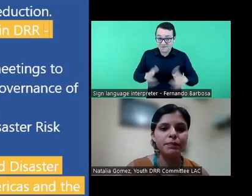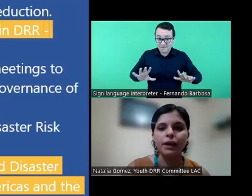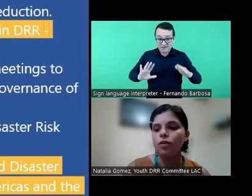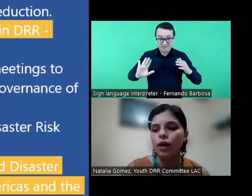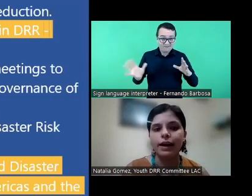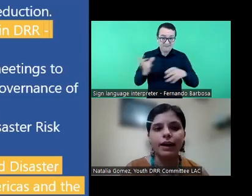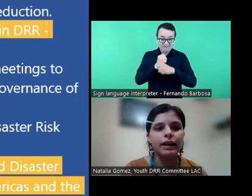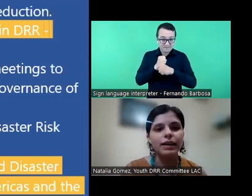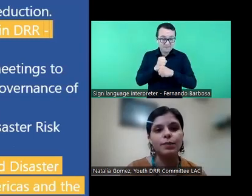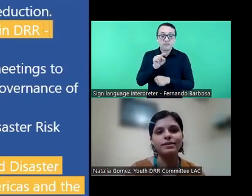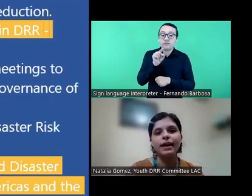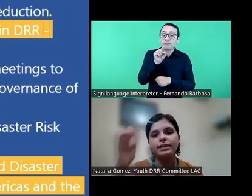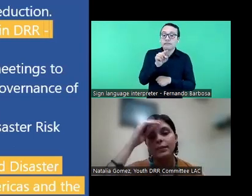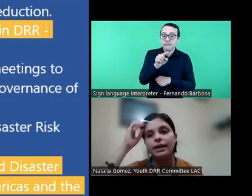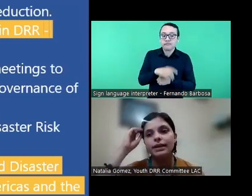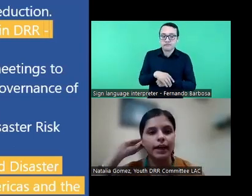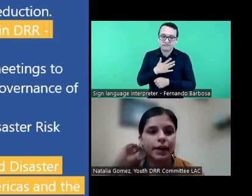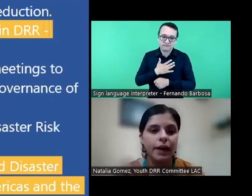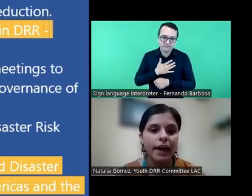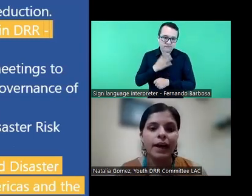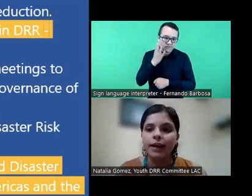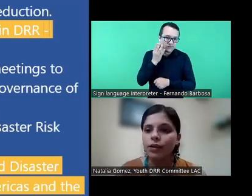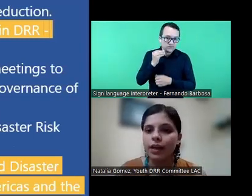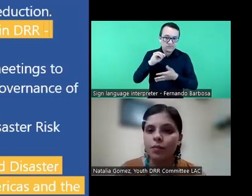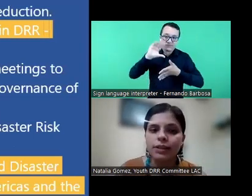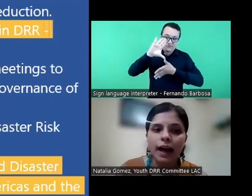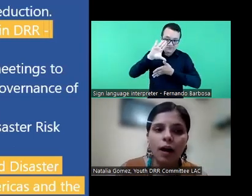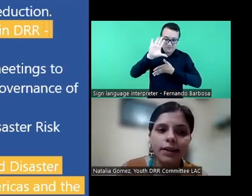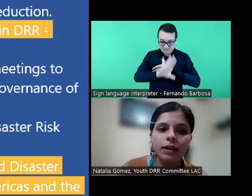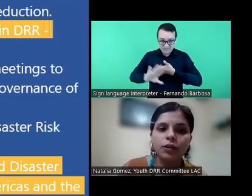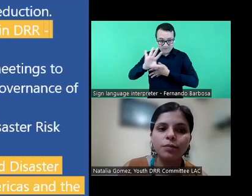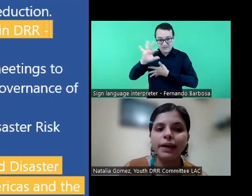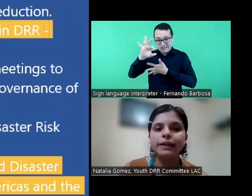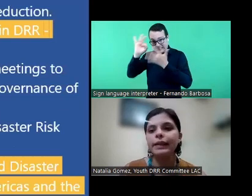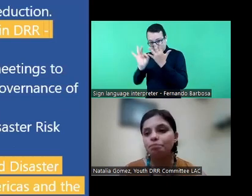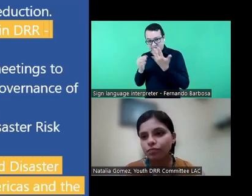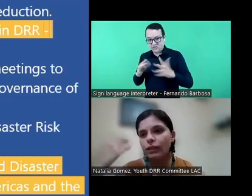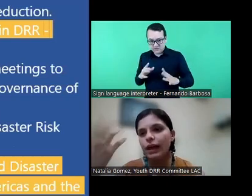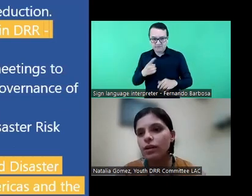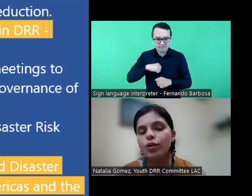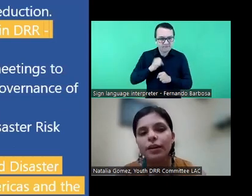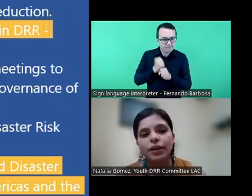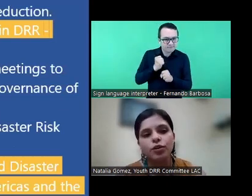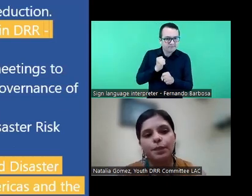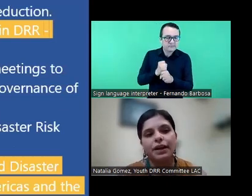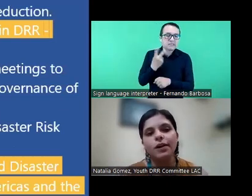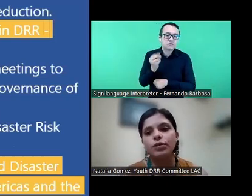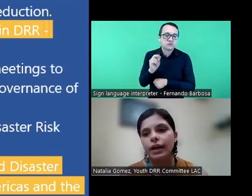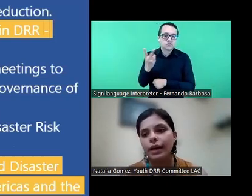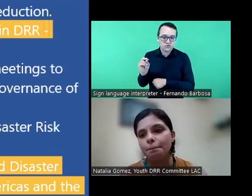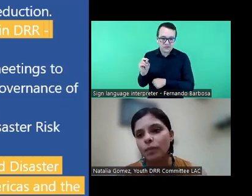my intervention, I also have the experience of the Americas and the Caribbean, where we have been